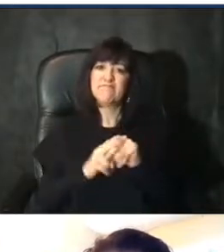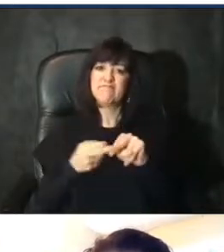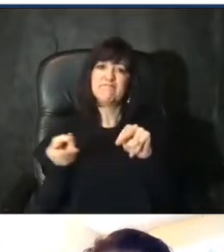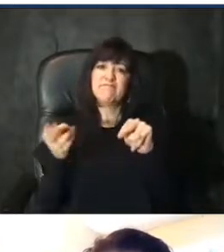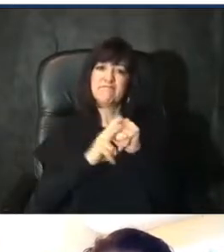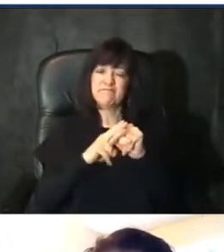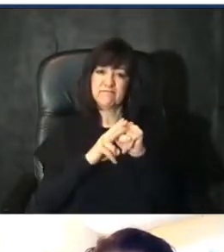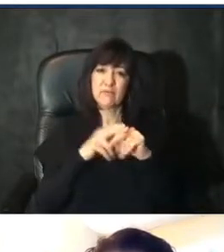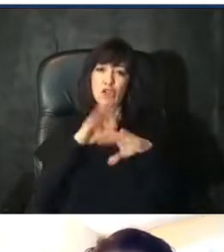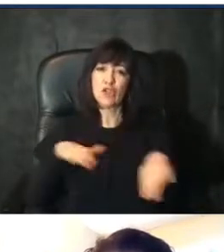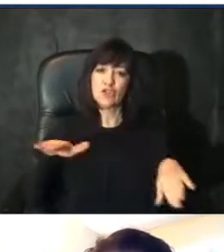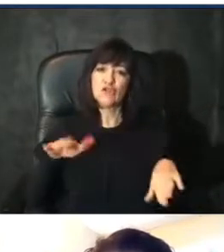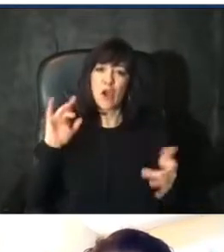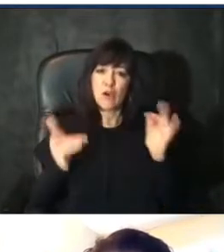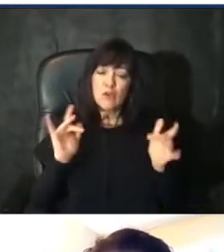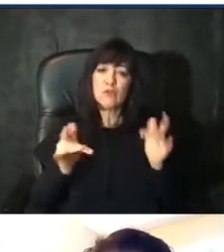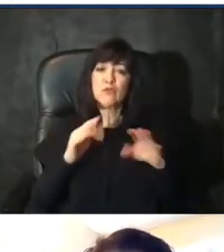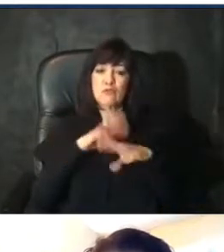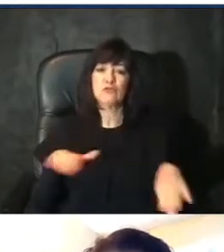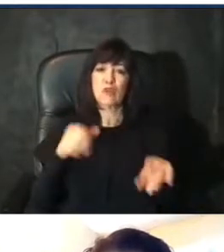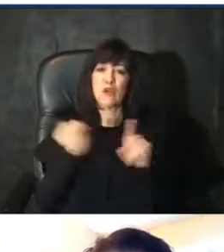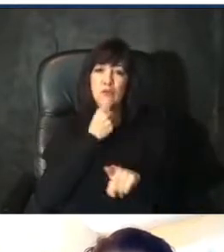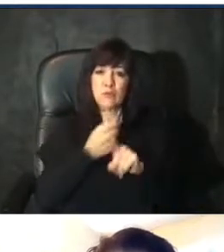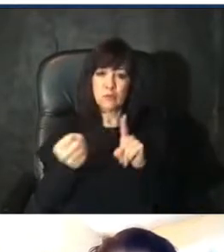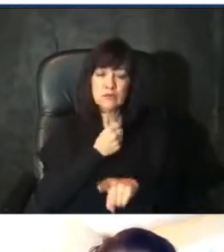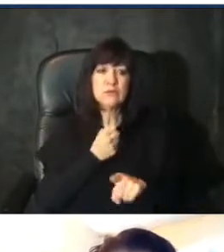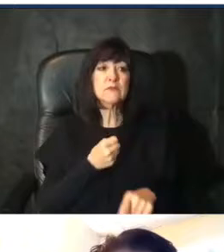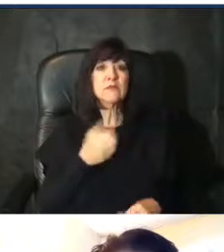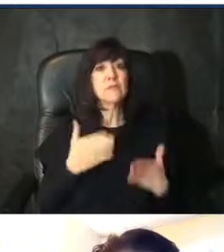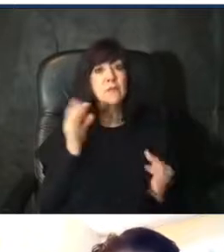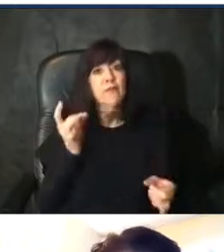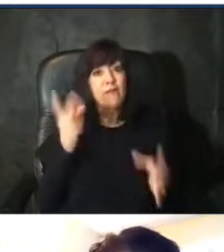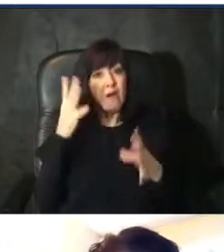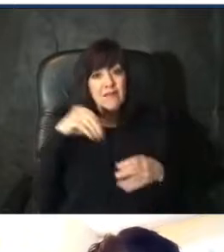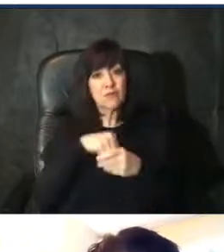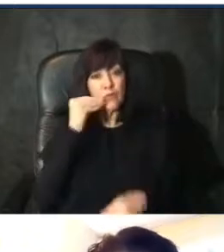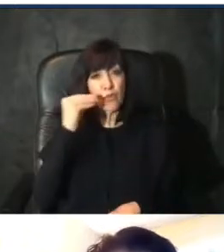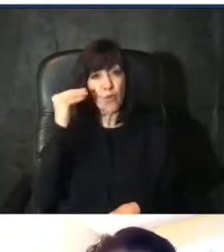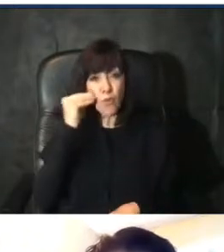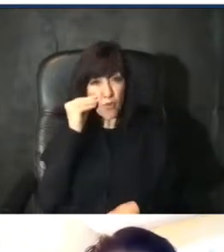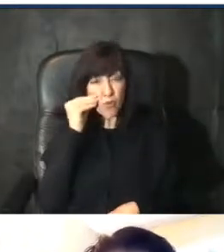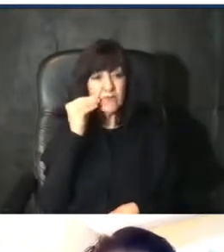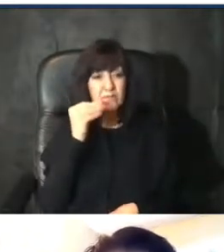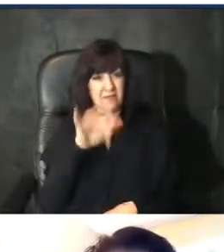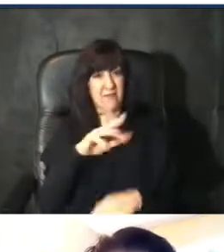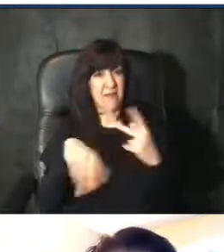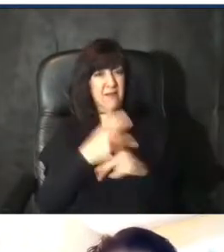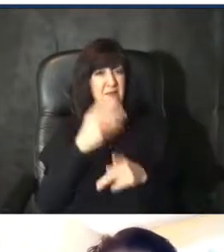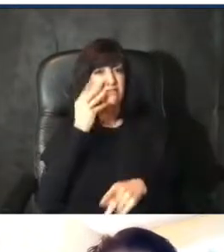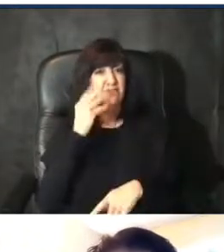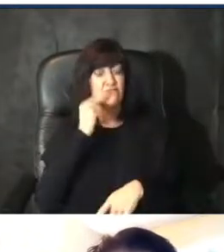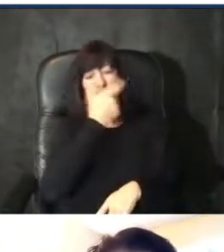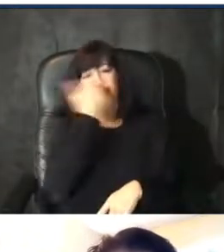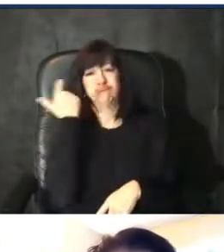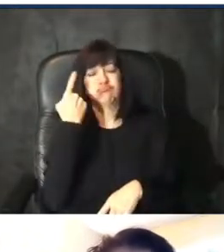violence within one's home. And we know that those are traumatic experiences for children. Certainly we know